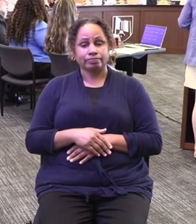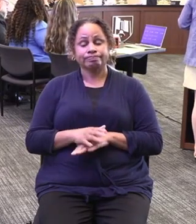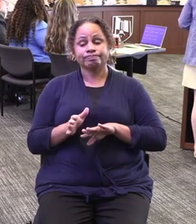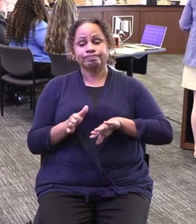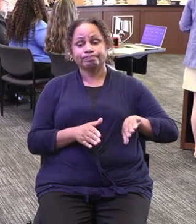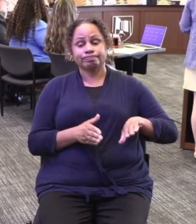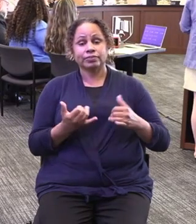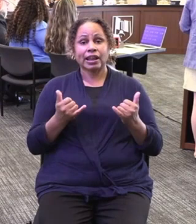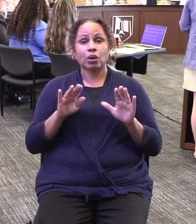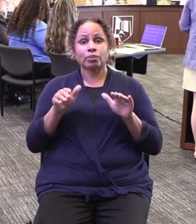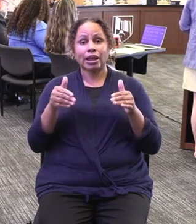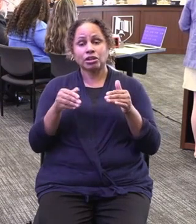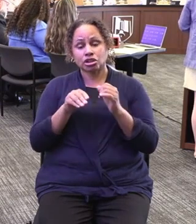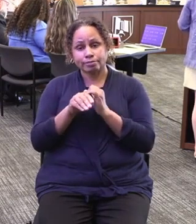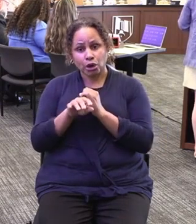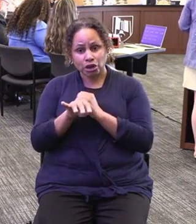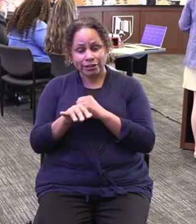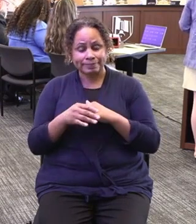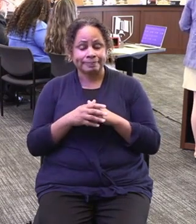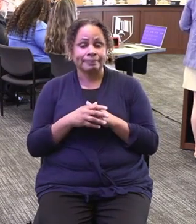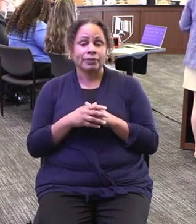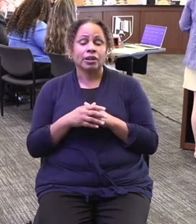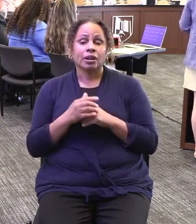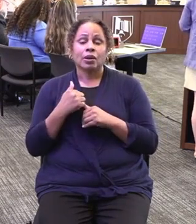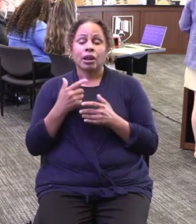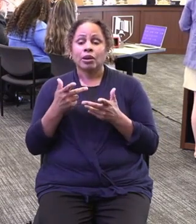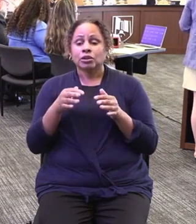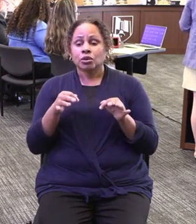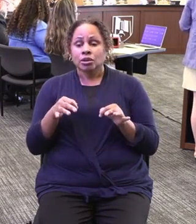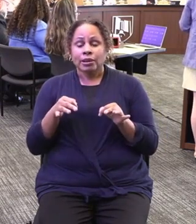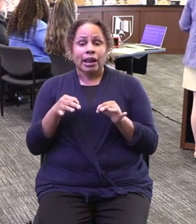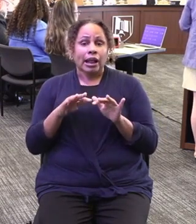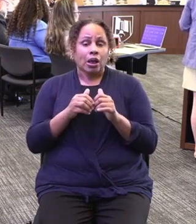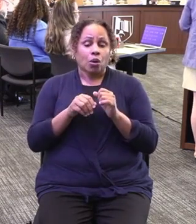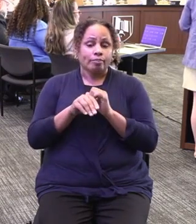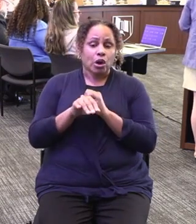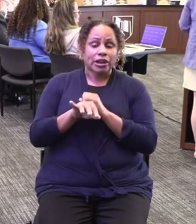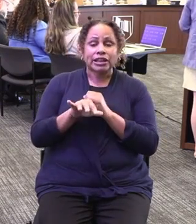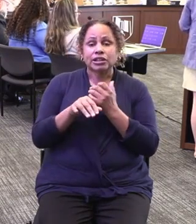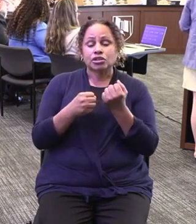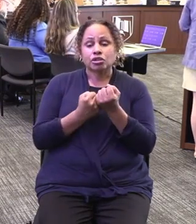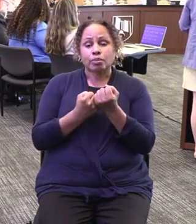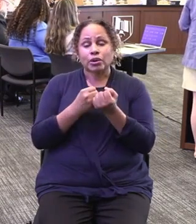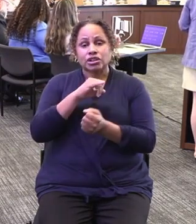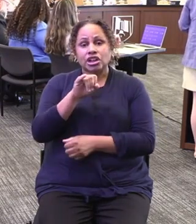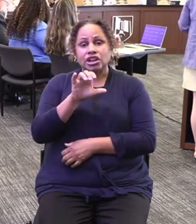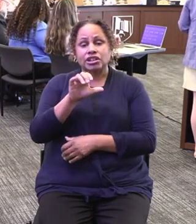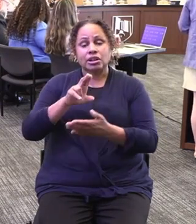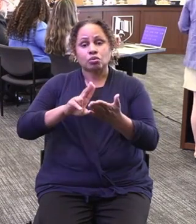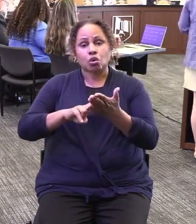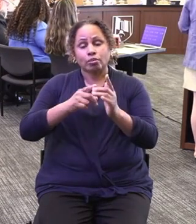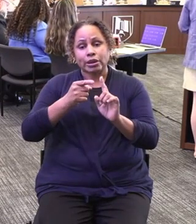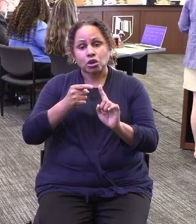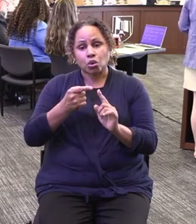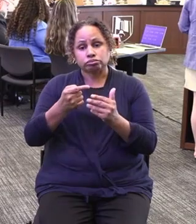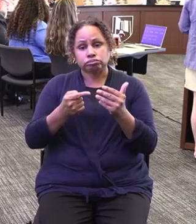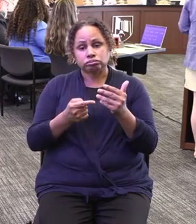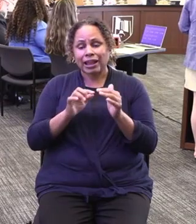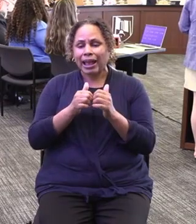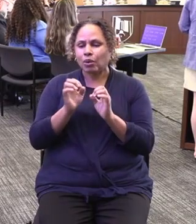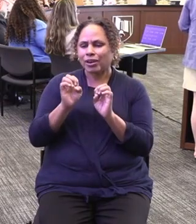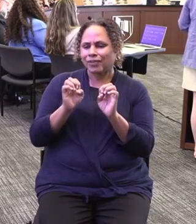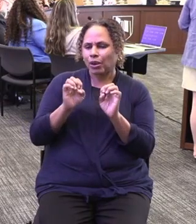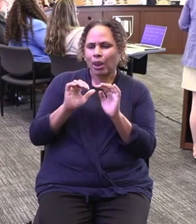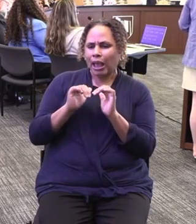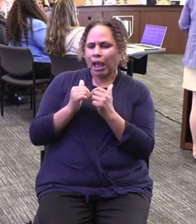onto marketing. What I'd like to walk you through is how marketing supports JJC's enrollment goals, how we evaluate how it's